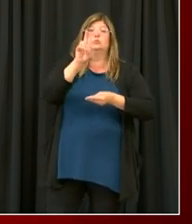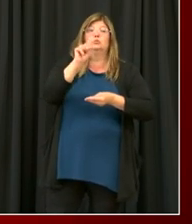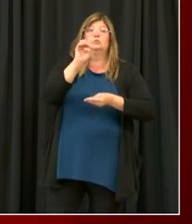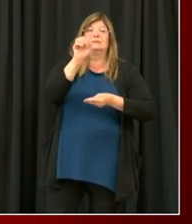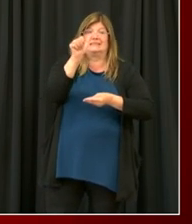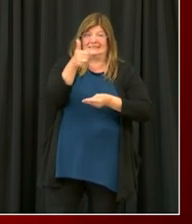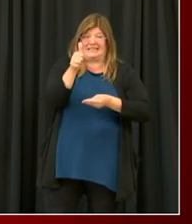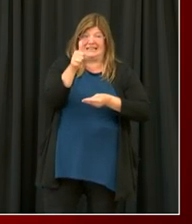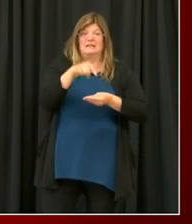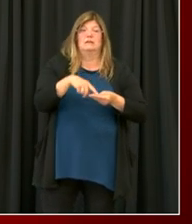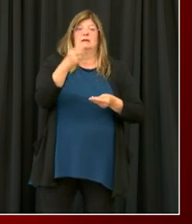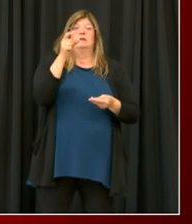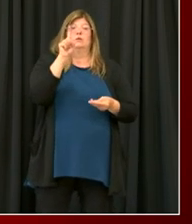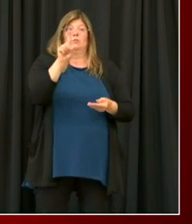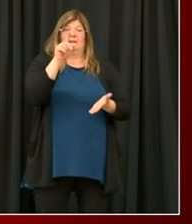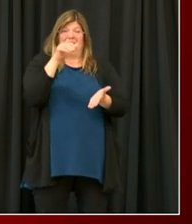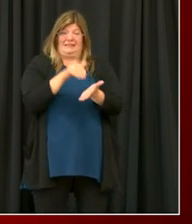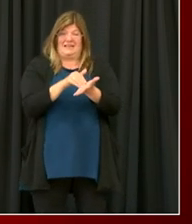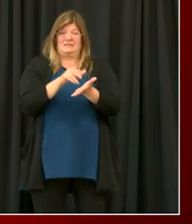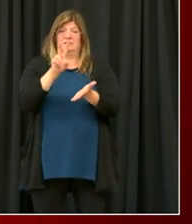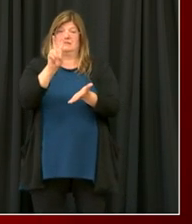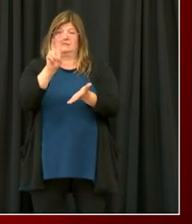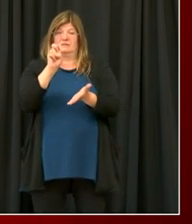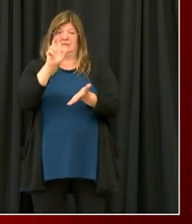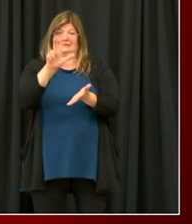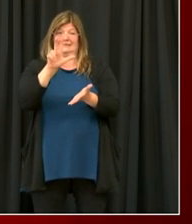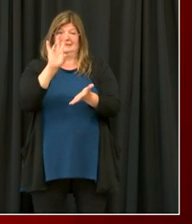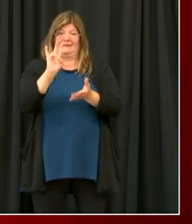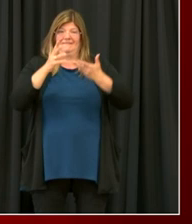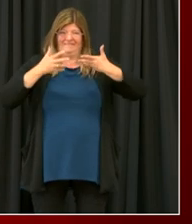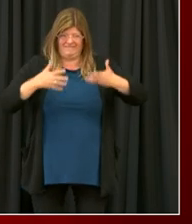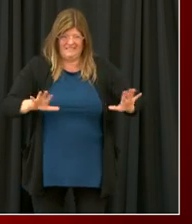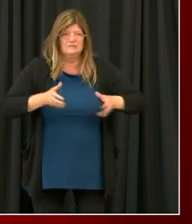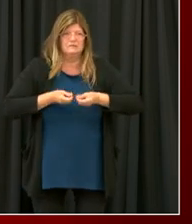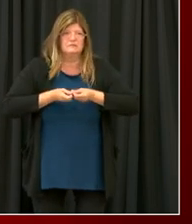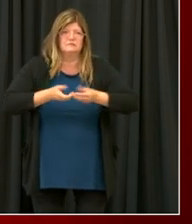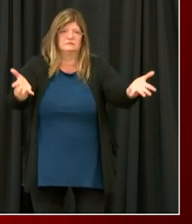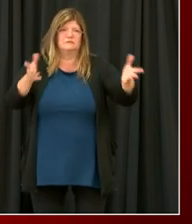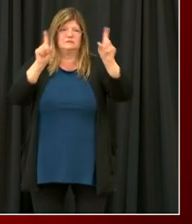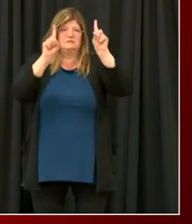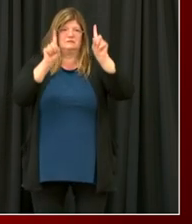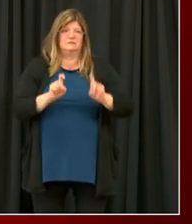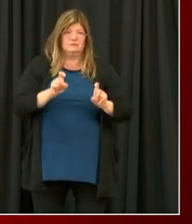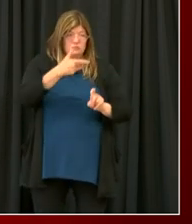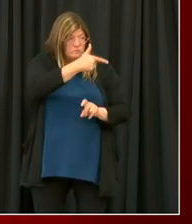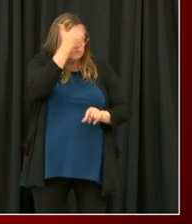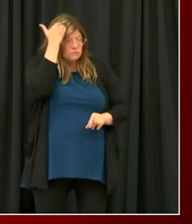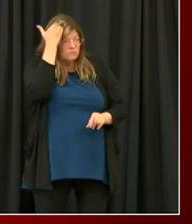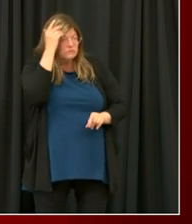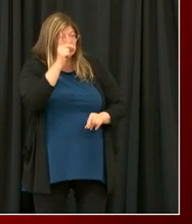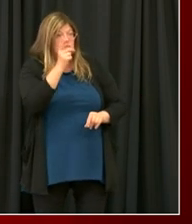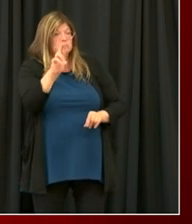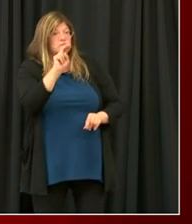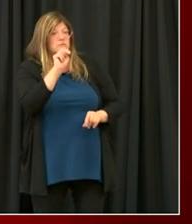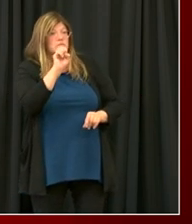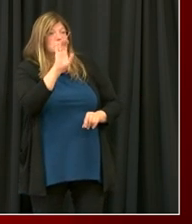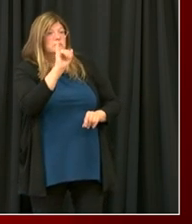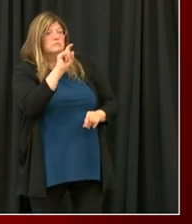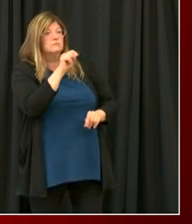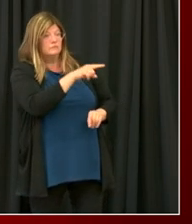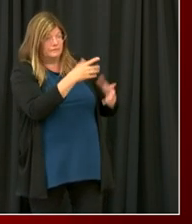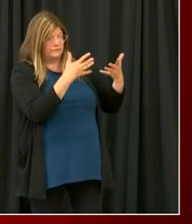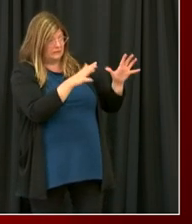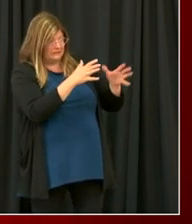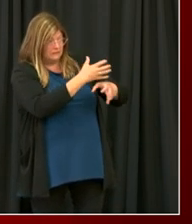1,237 tests, I'm sorry. So do you know, Dr. Nesbitt, whether or not those test results from that